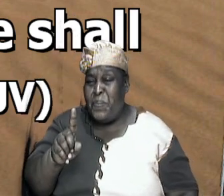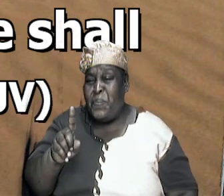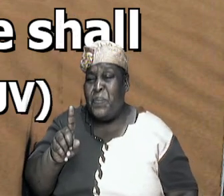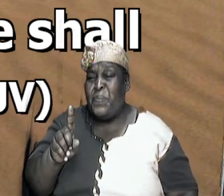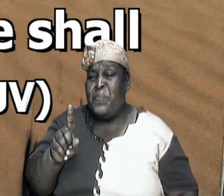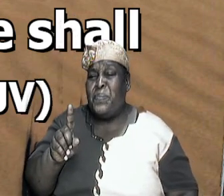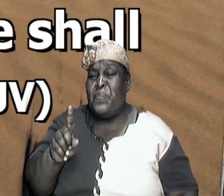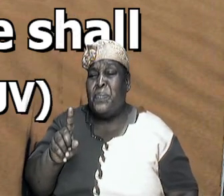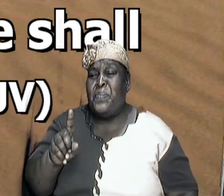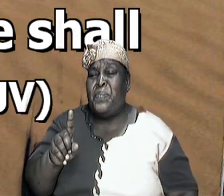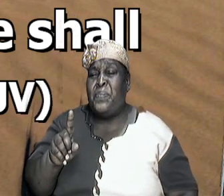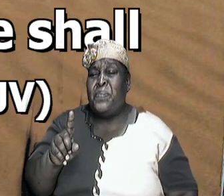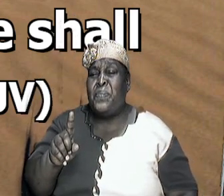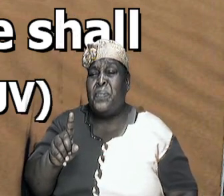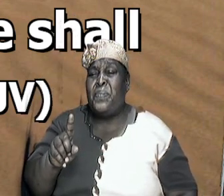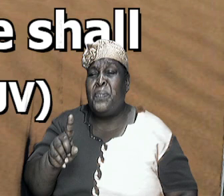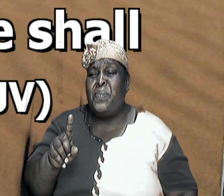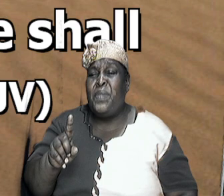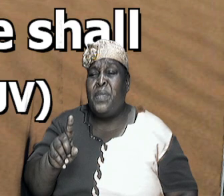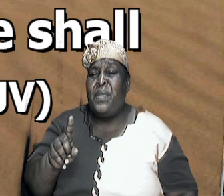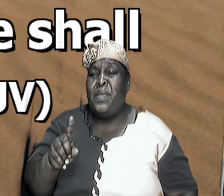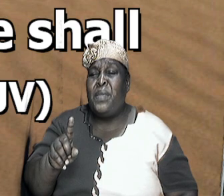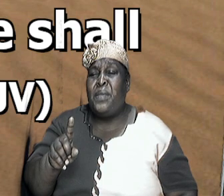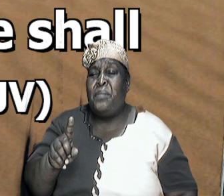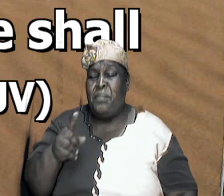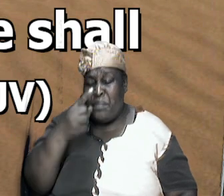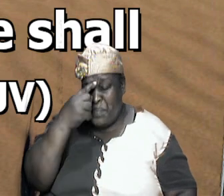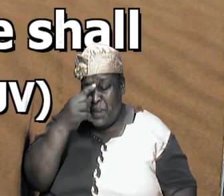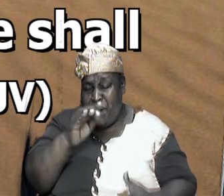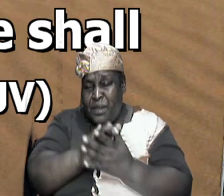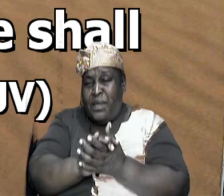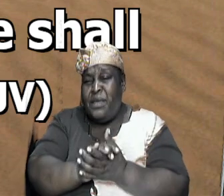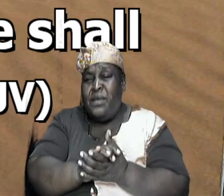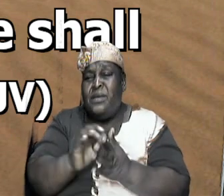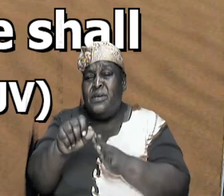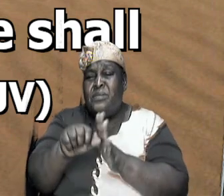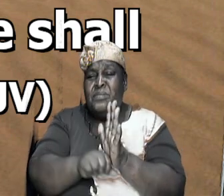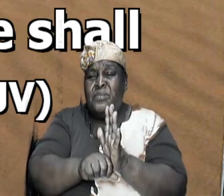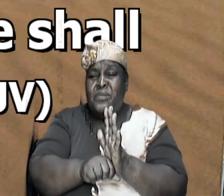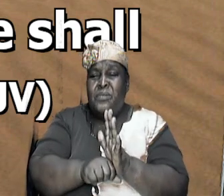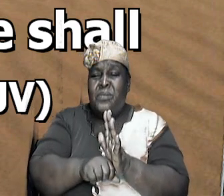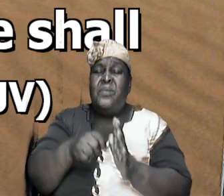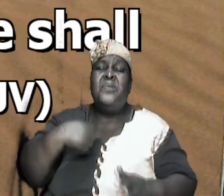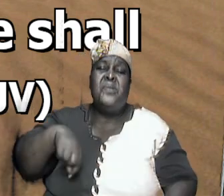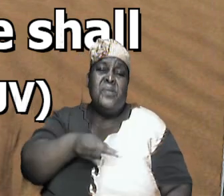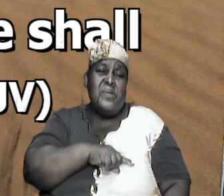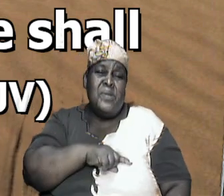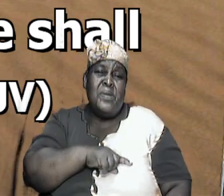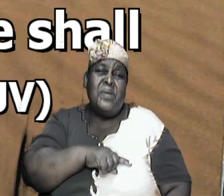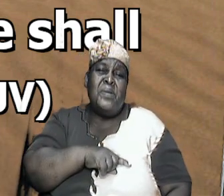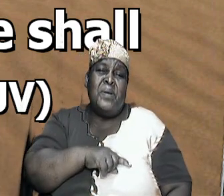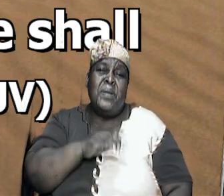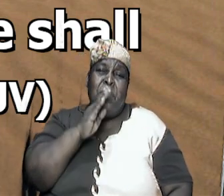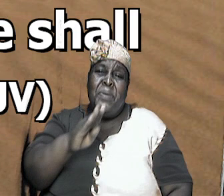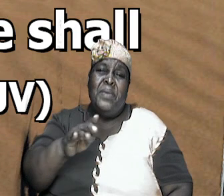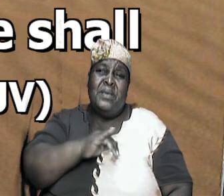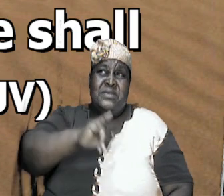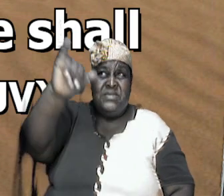Jesus returns, I believe that this is what the scripture is saying. We